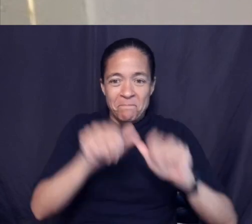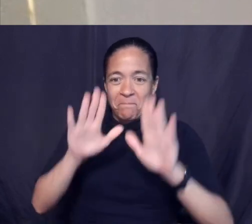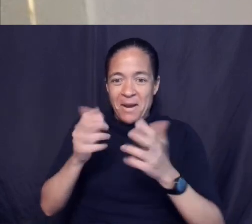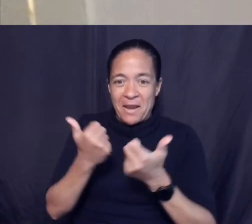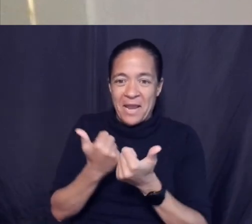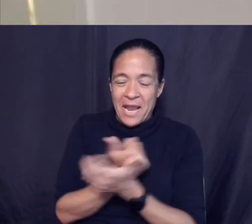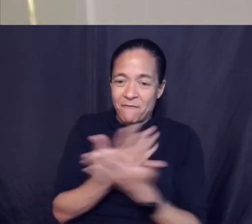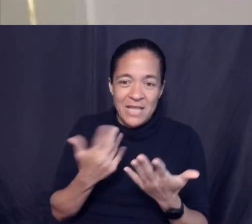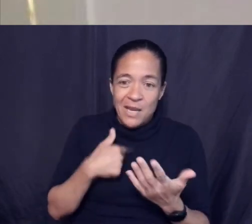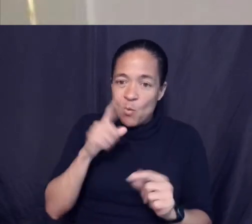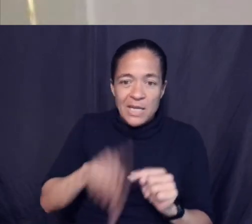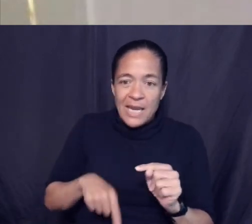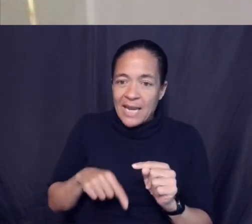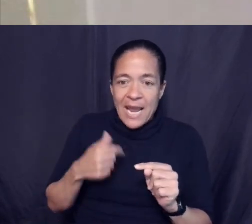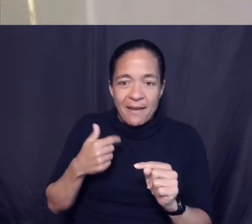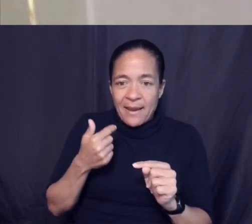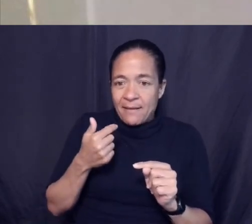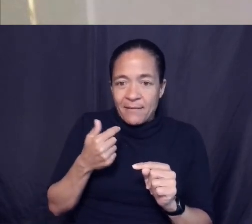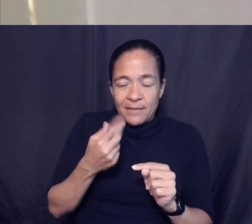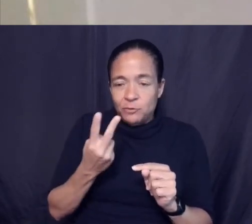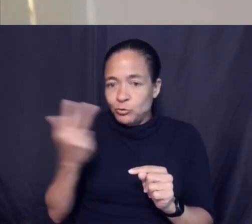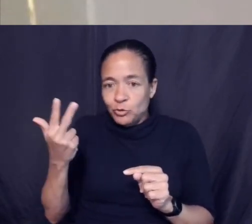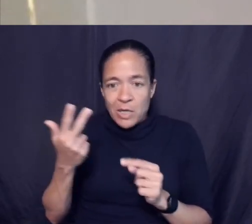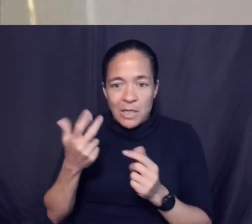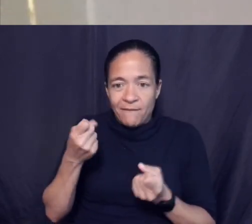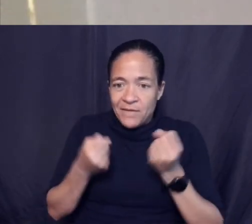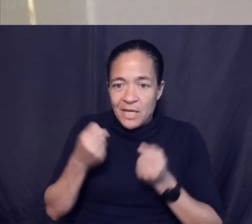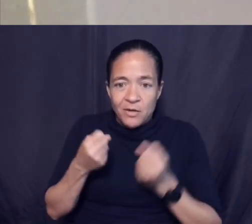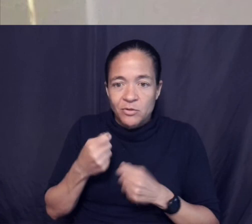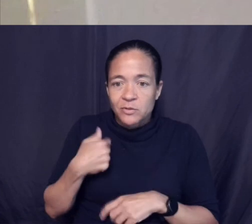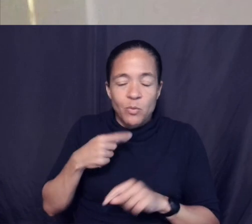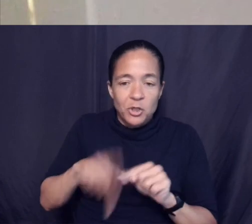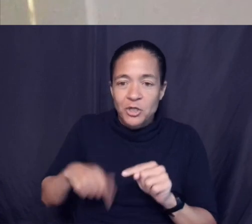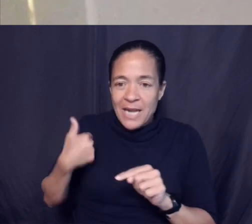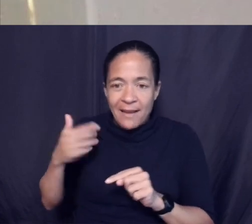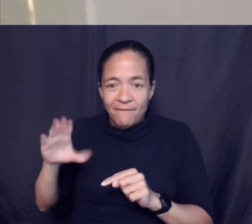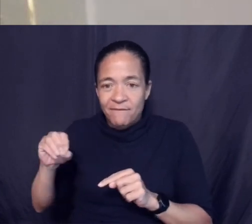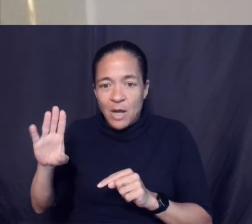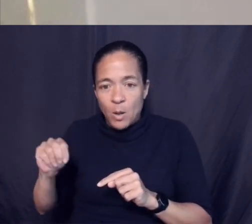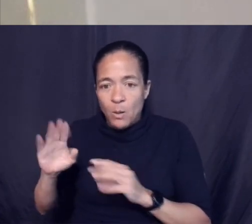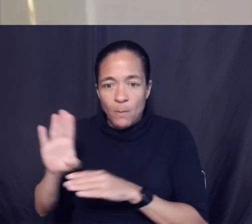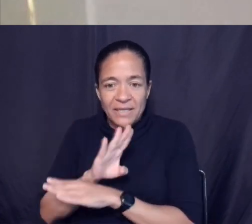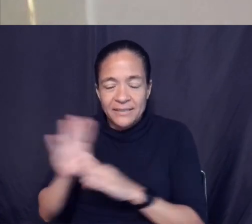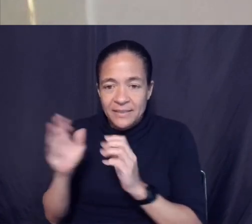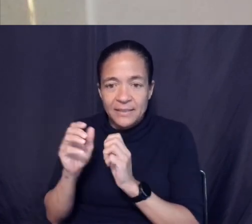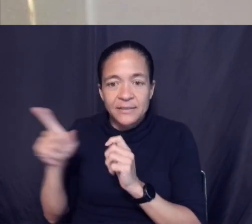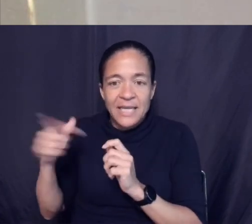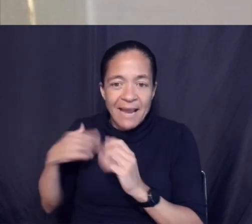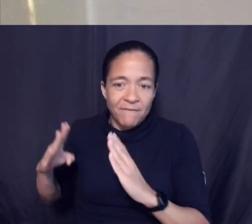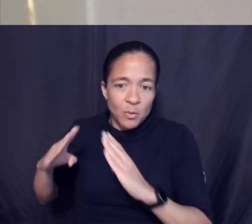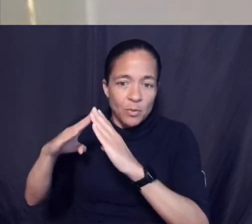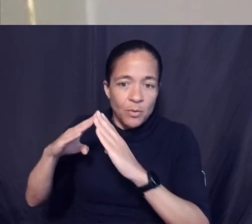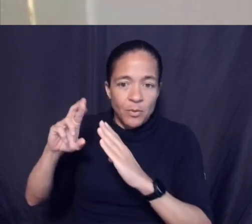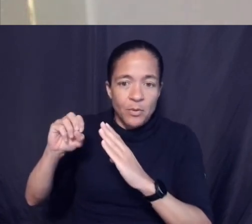everything. Like, we can't have multiple vehicles. My husband couldn't have his own business with multiple vehicles. He had a roofing business that was